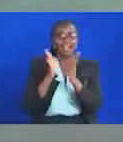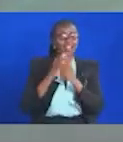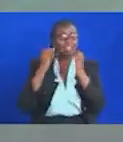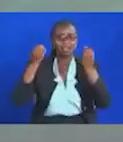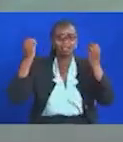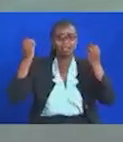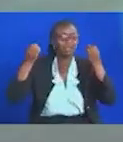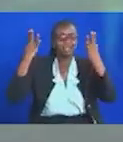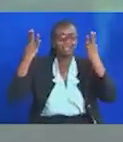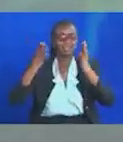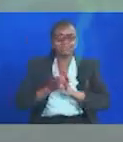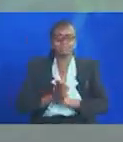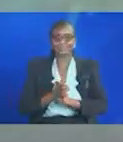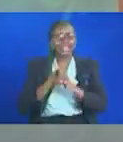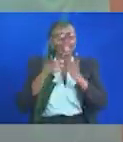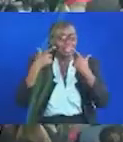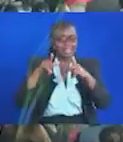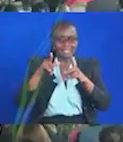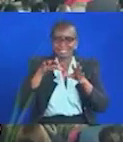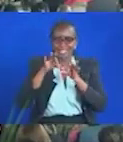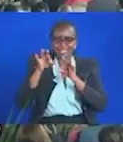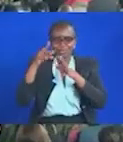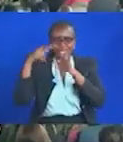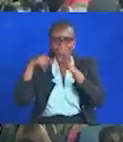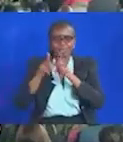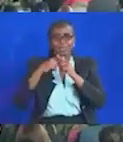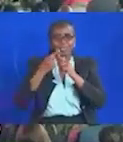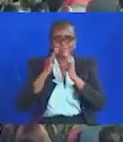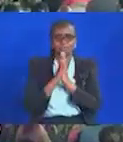Hallelujah. Let's touch them very quickly and then we'll pray.